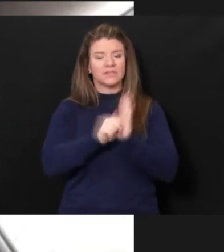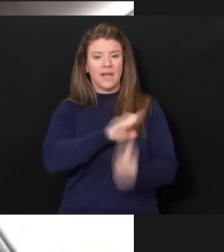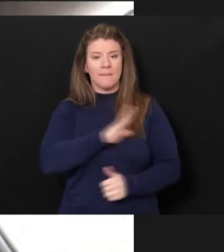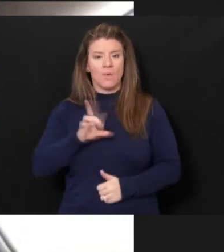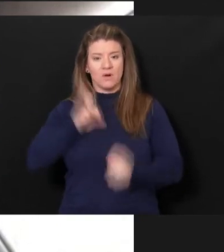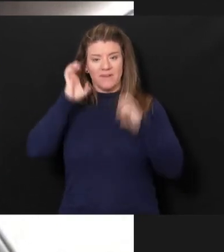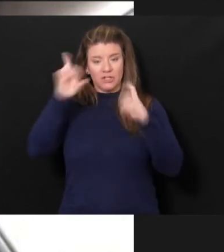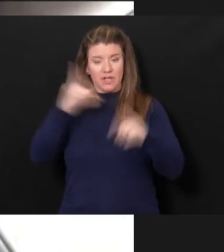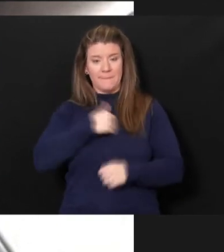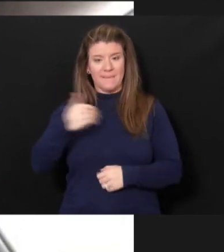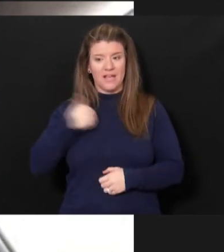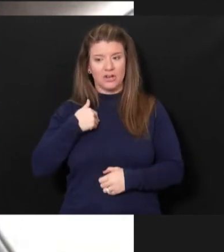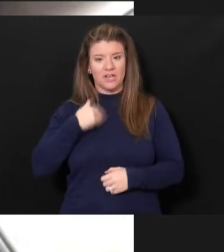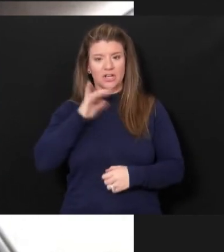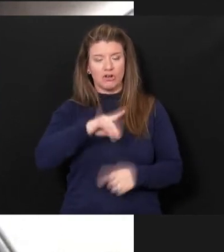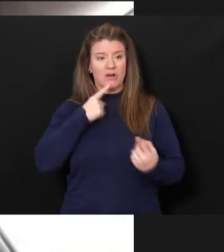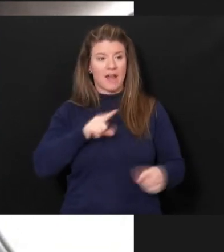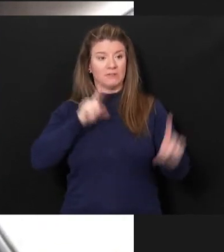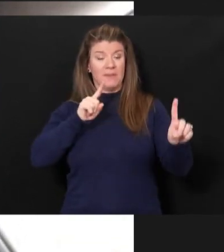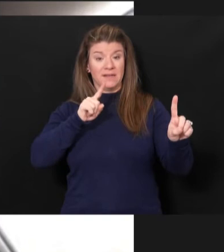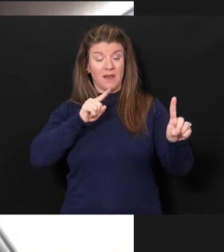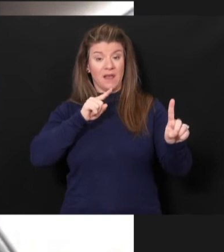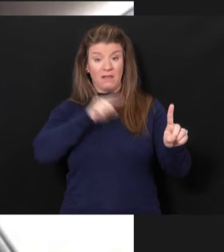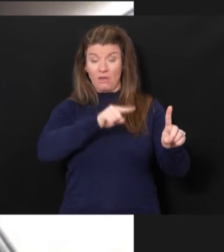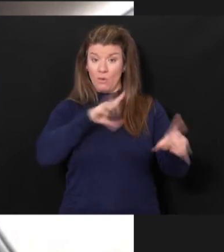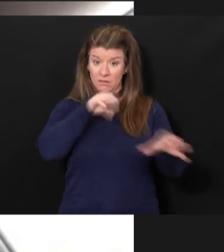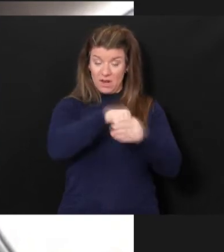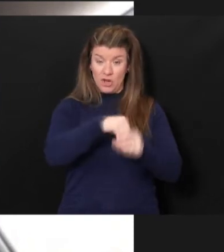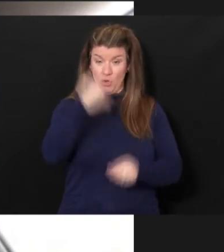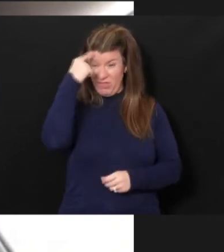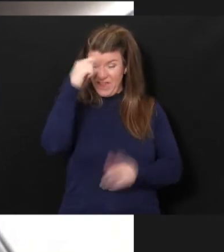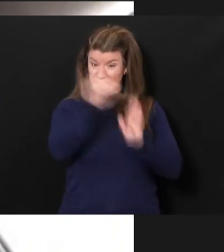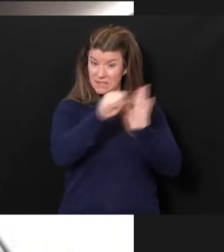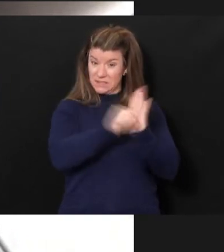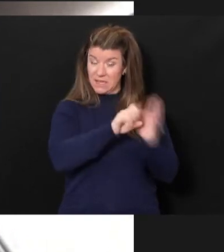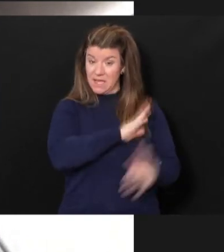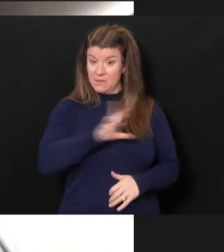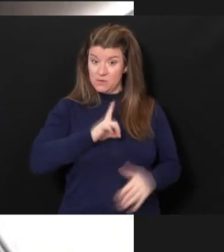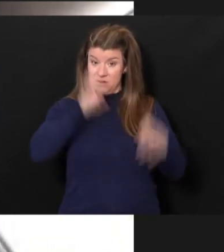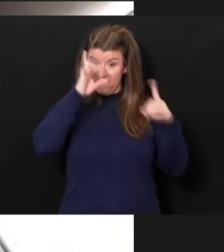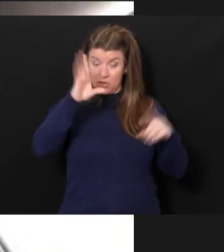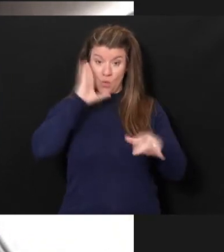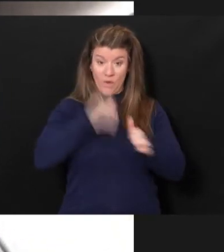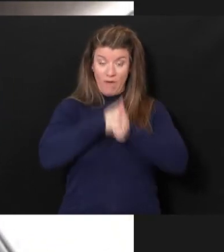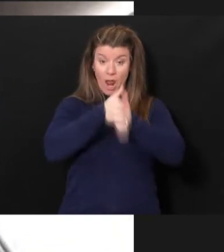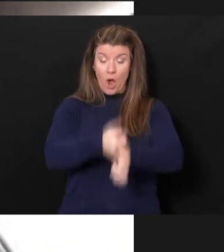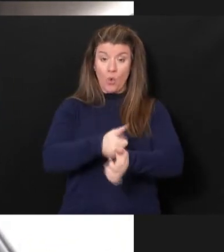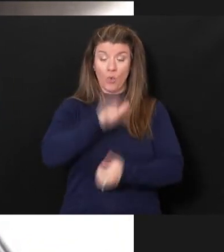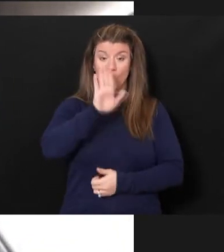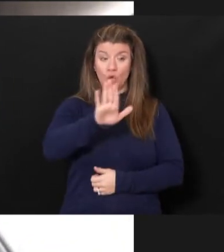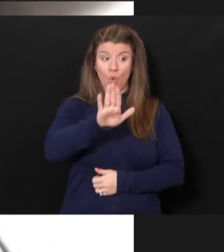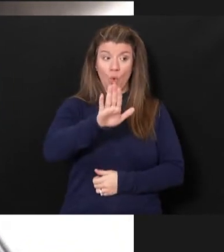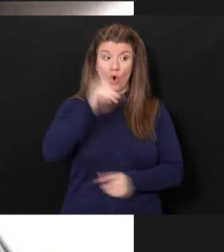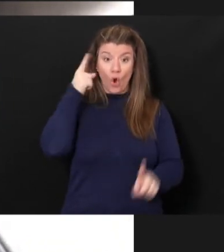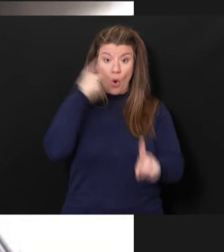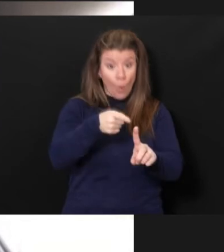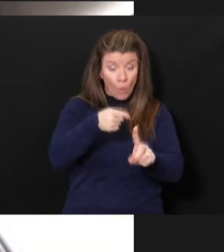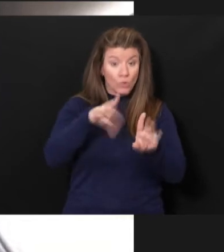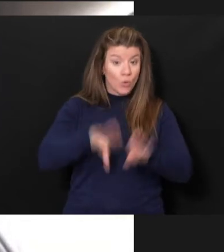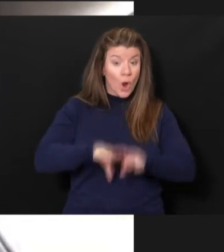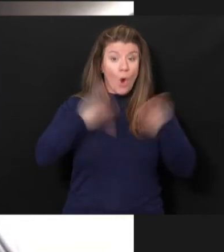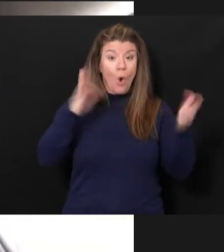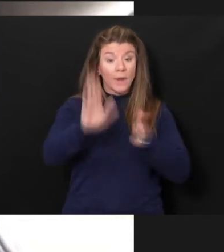members leading up to your announcement today? And do you think the State Board of Education will follow through with your goal to